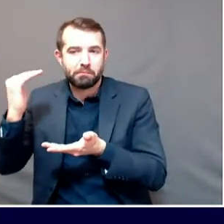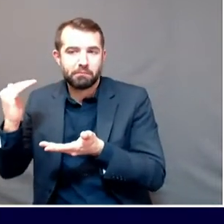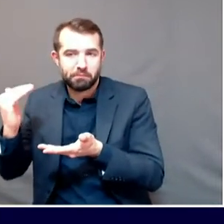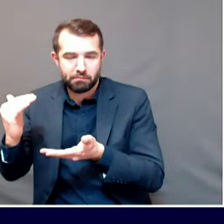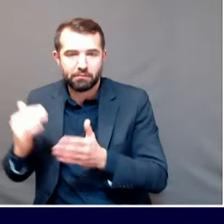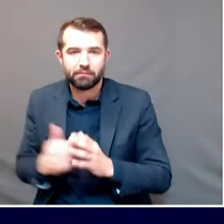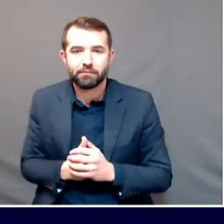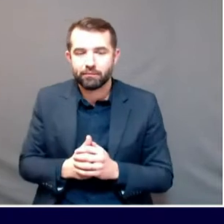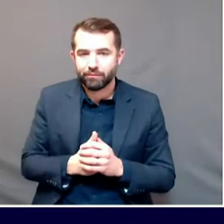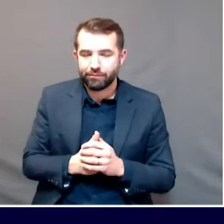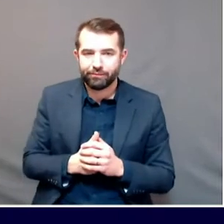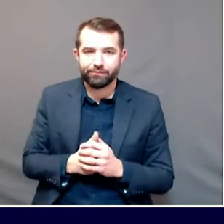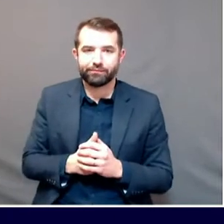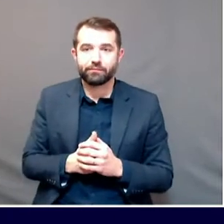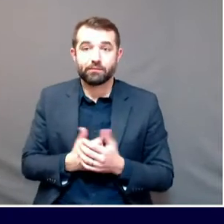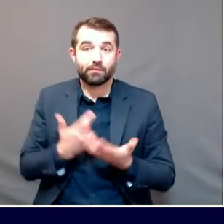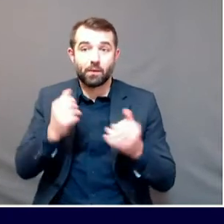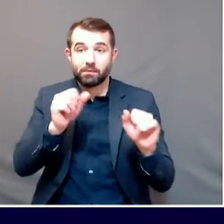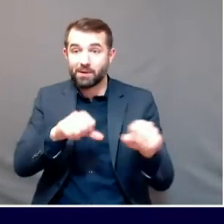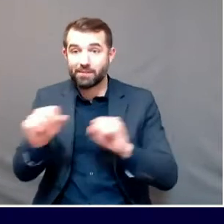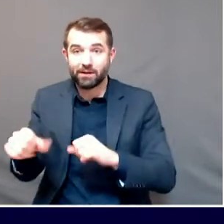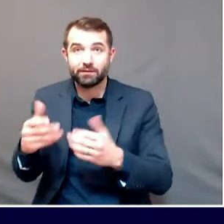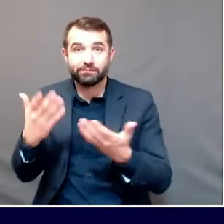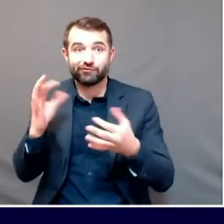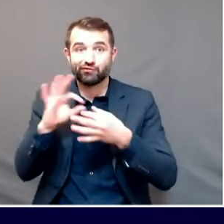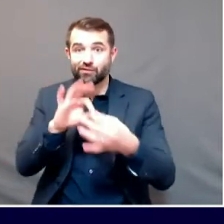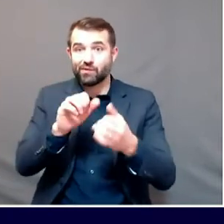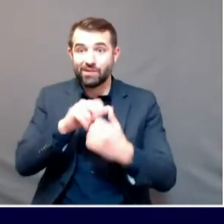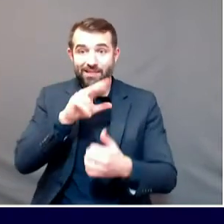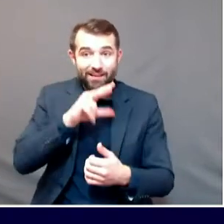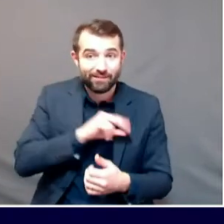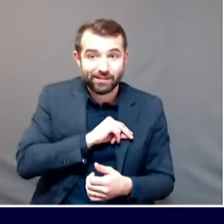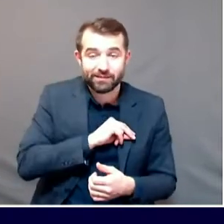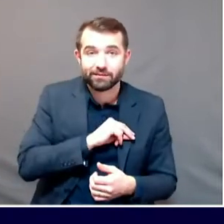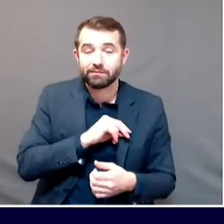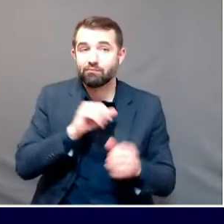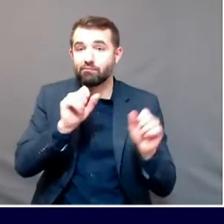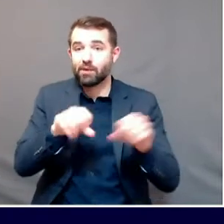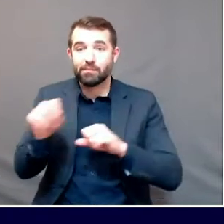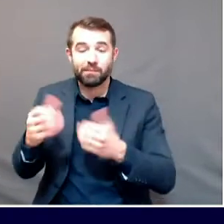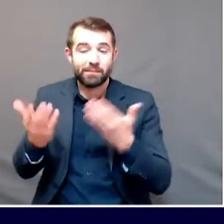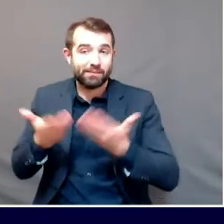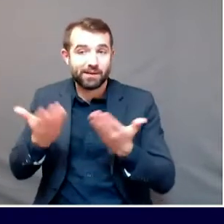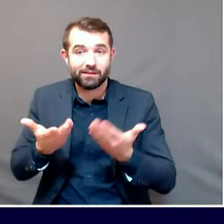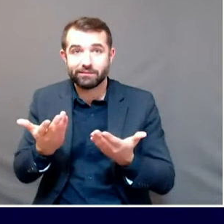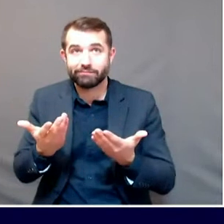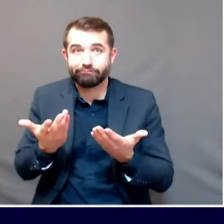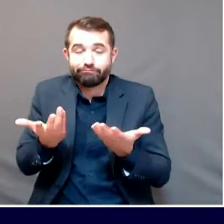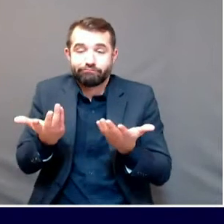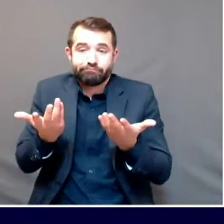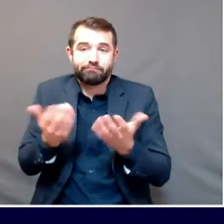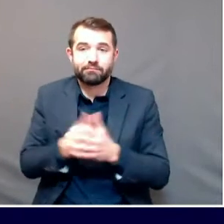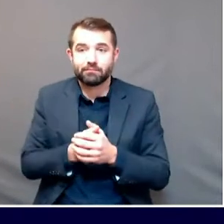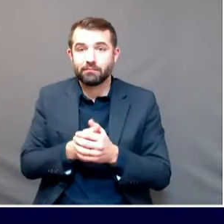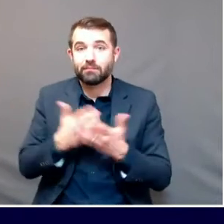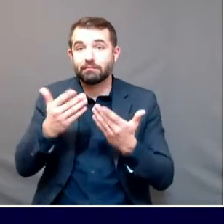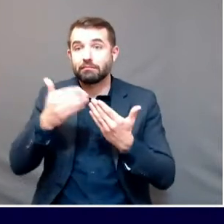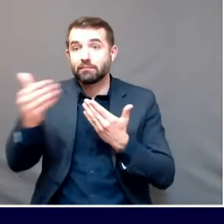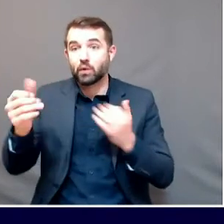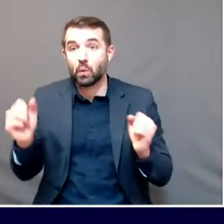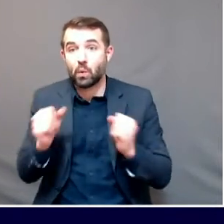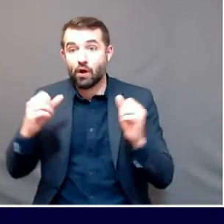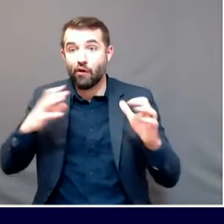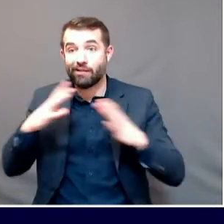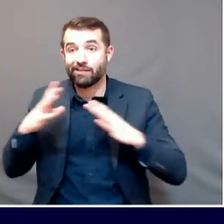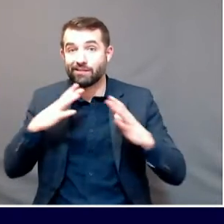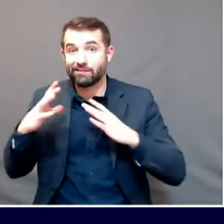that. The concern, and this ties back to the first thing I started with, Joe, is that as we go into more winter holidays next week, there's